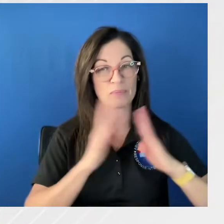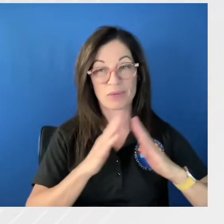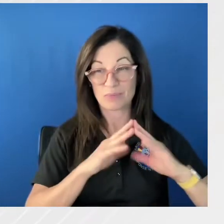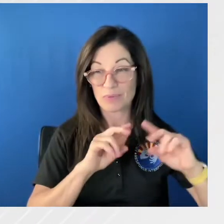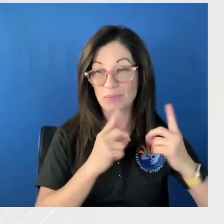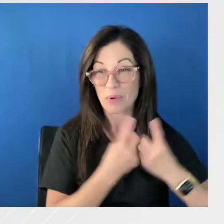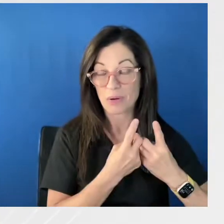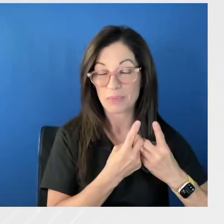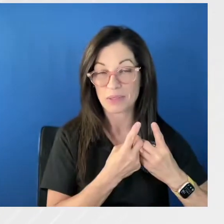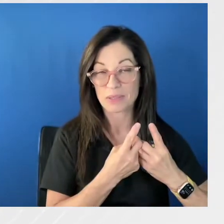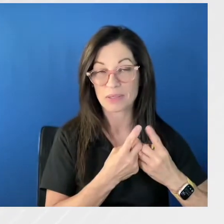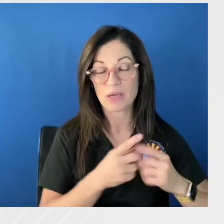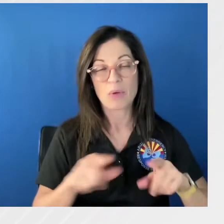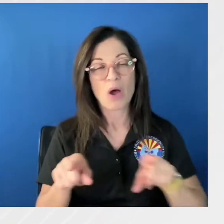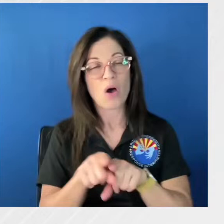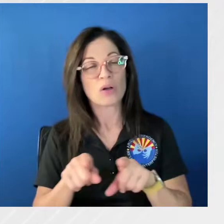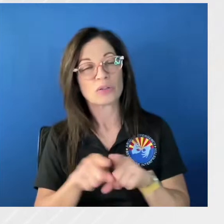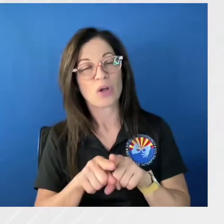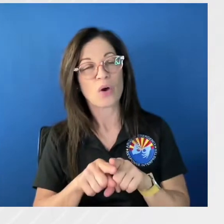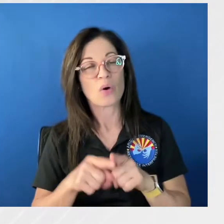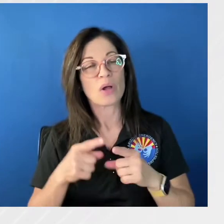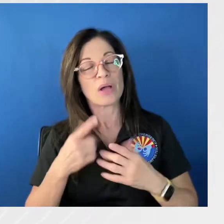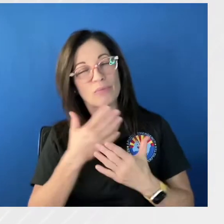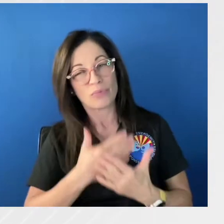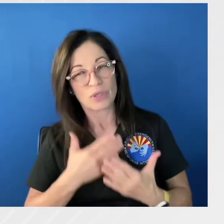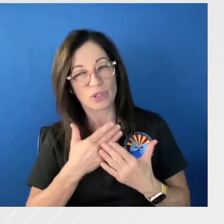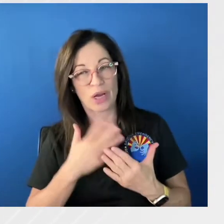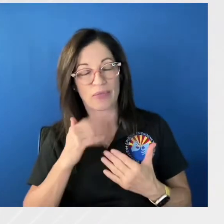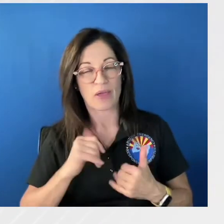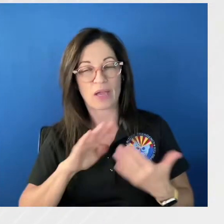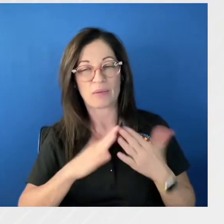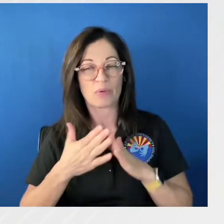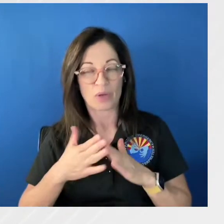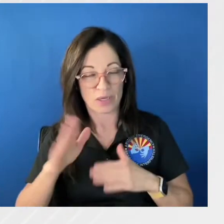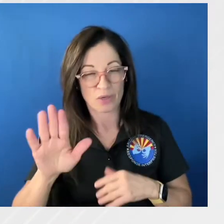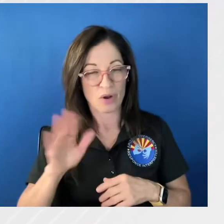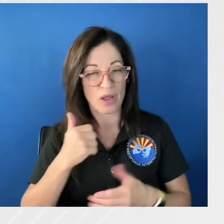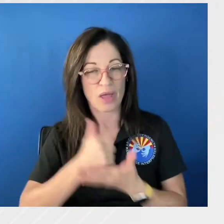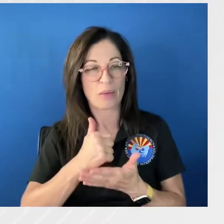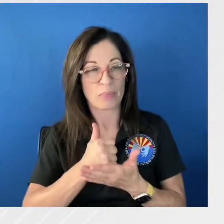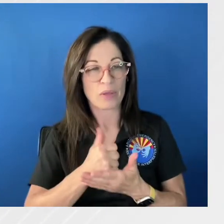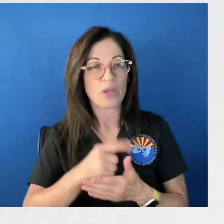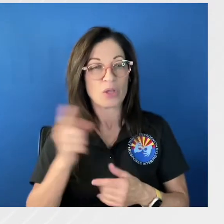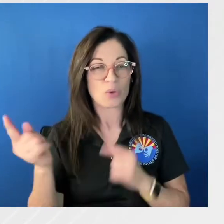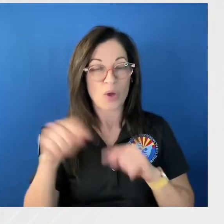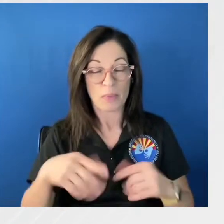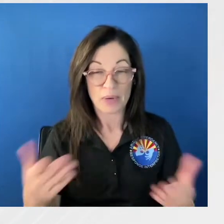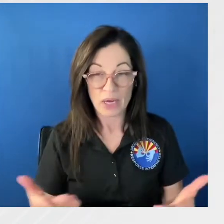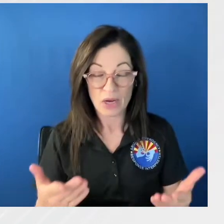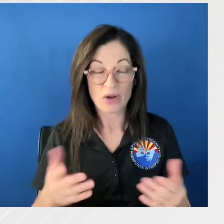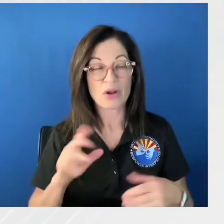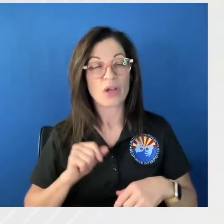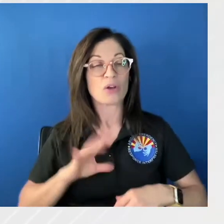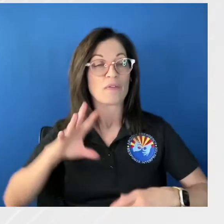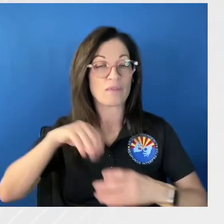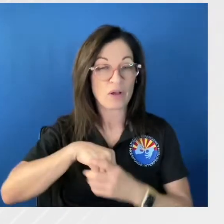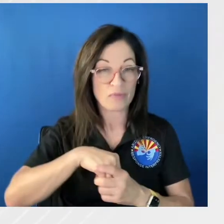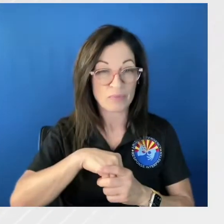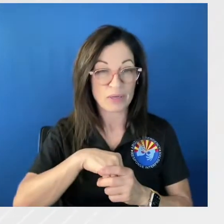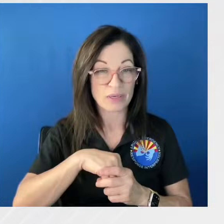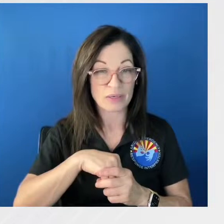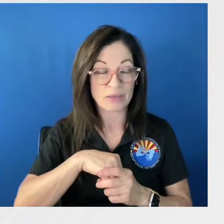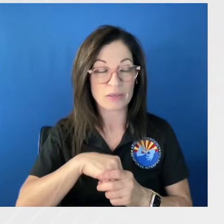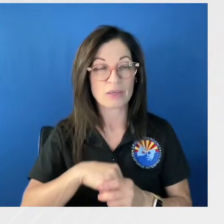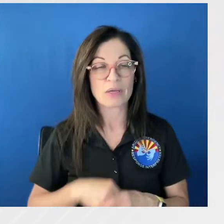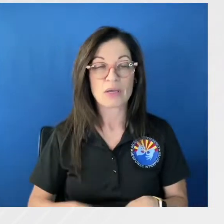said, but I also appreciate the engagement of the community. I appreciate your presence here. I appreciate your engagement. I appreciate you